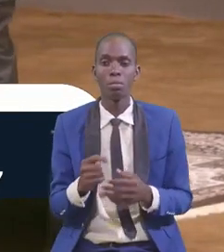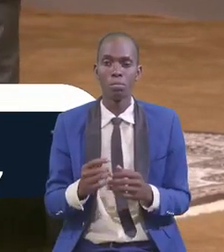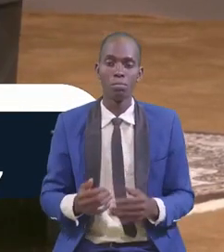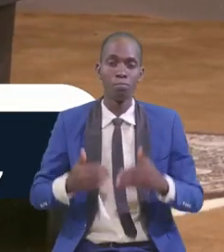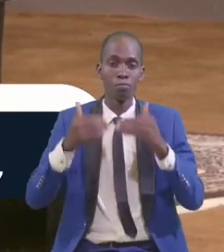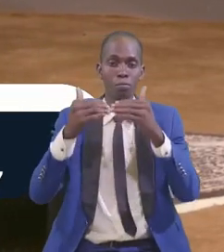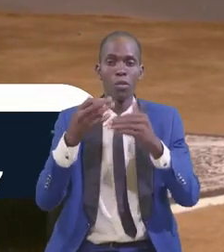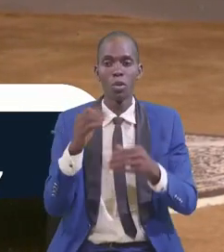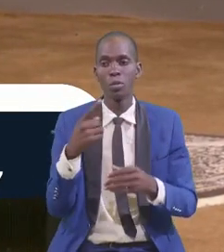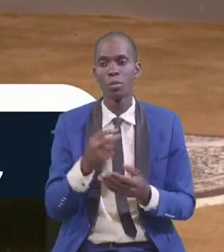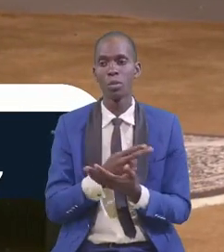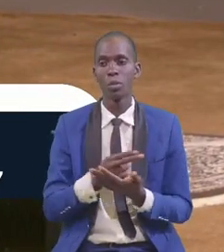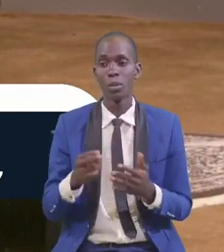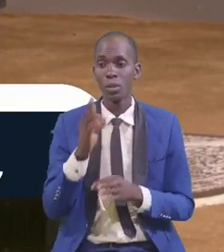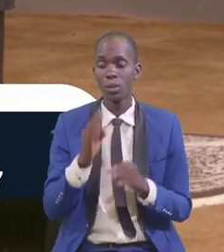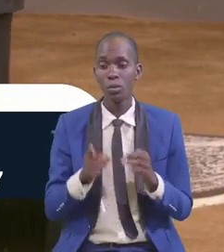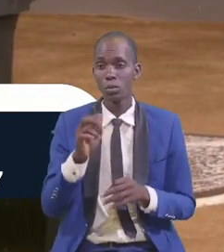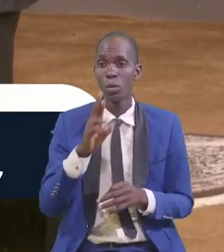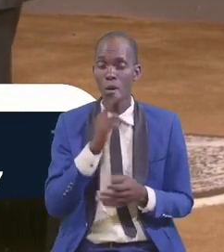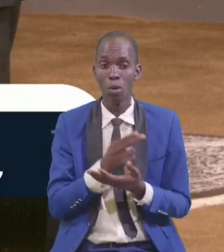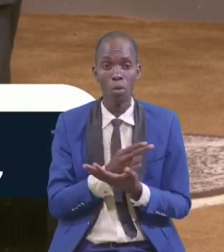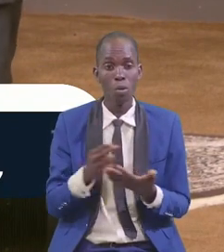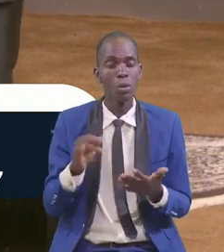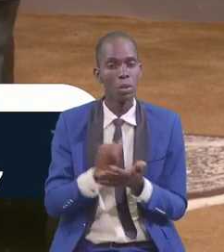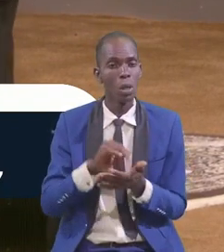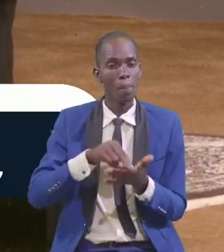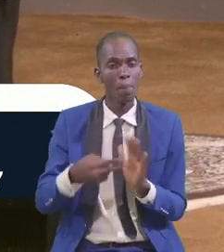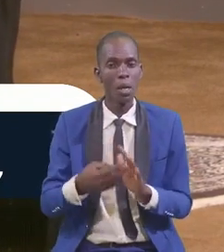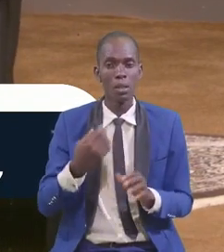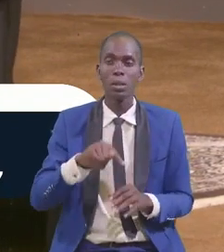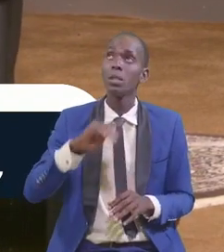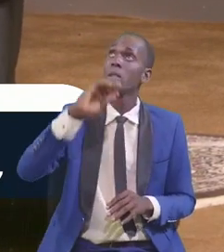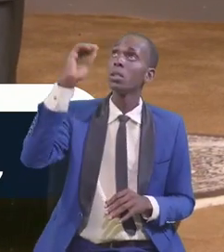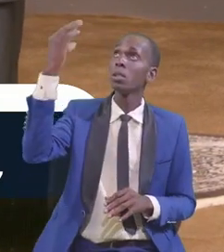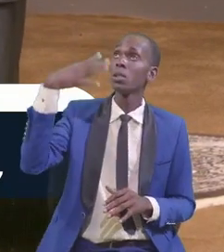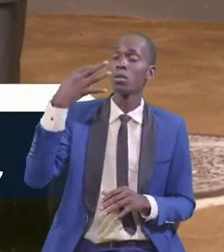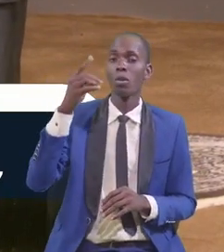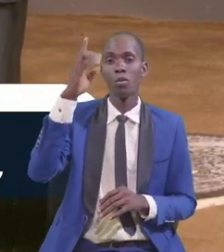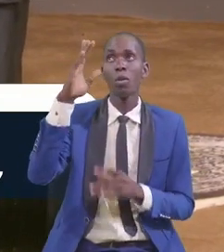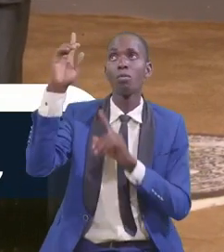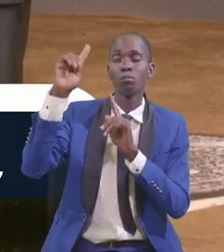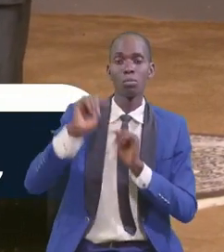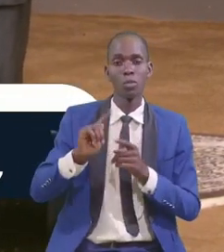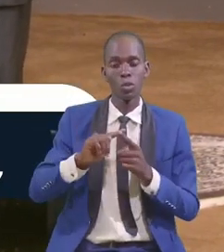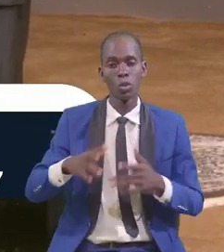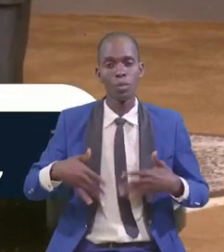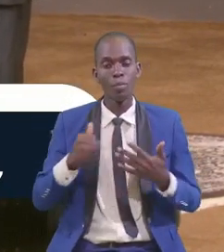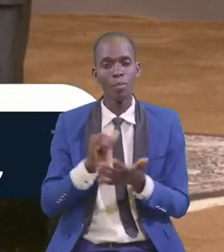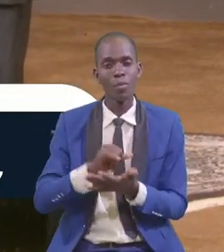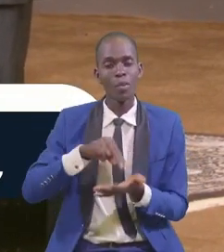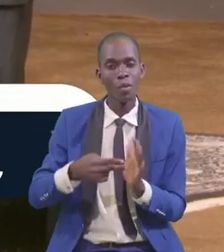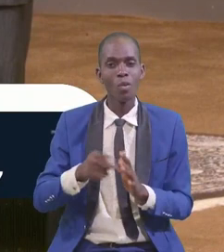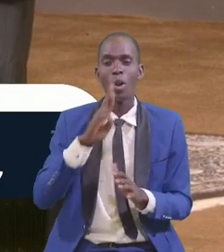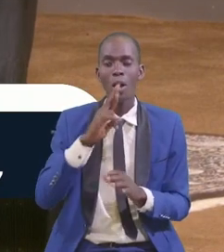godly. If you are godly, that means the grace of God has come to your life. That means you are a brother.